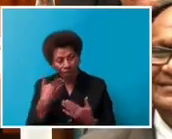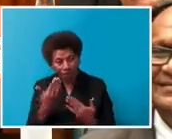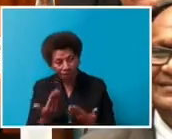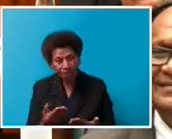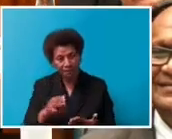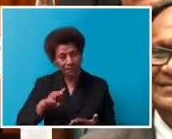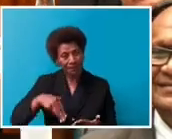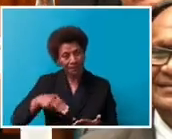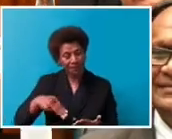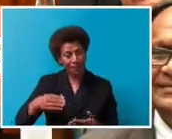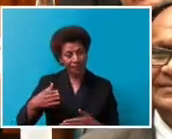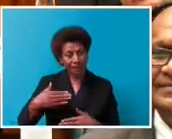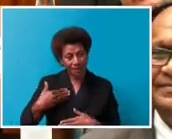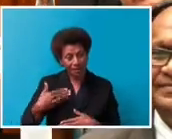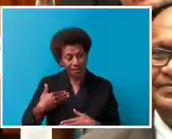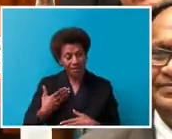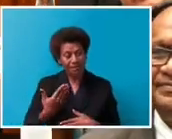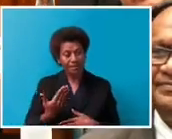and Minister for